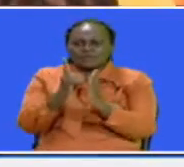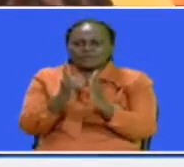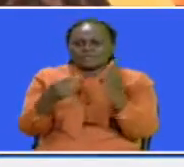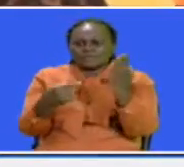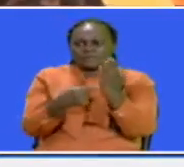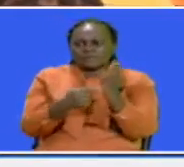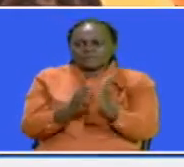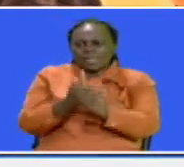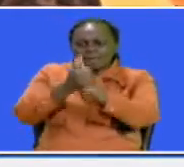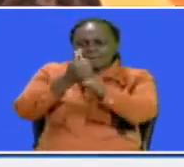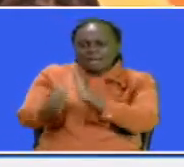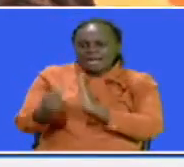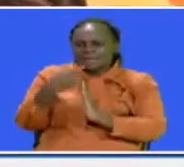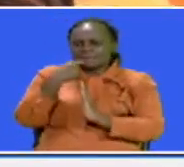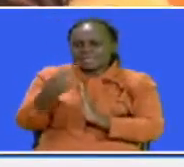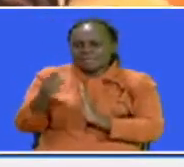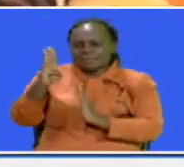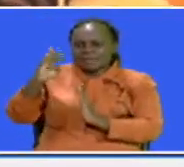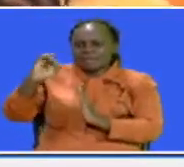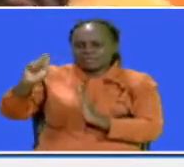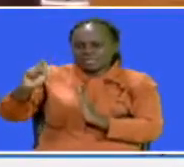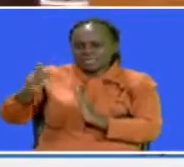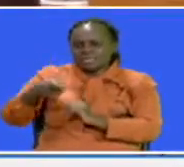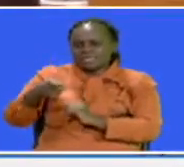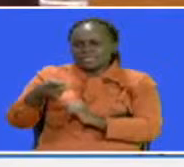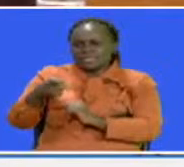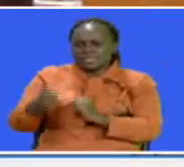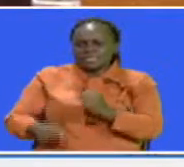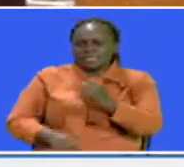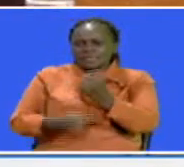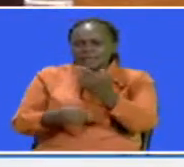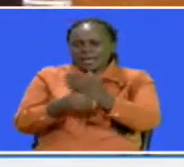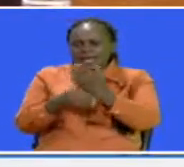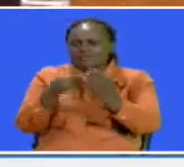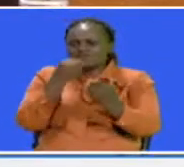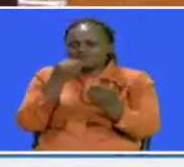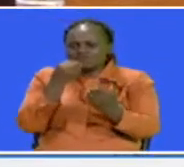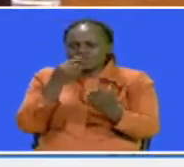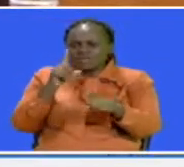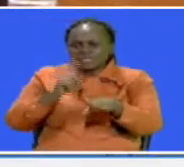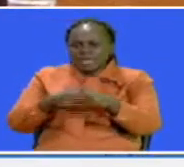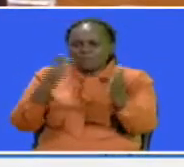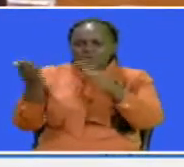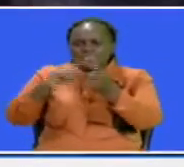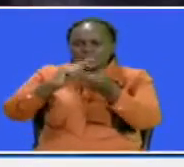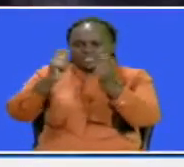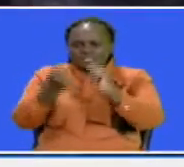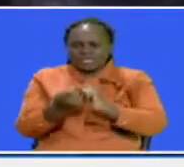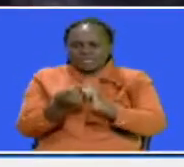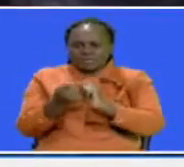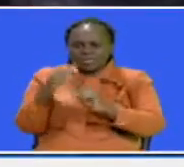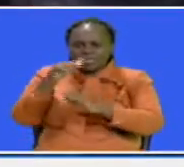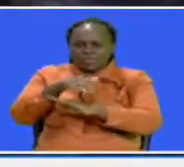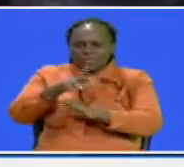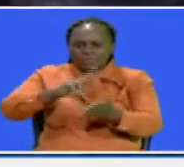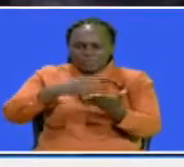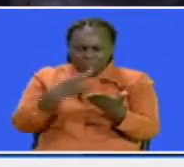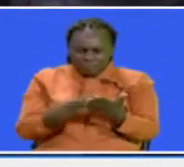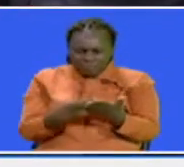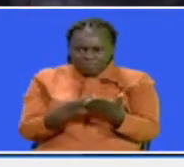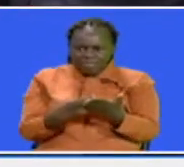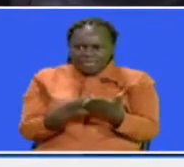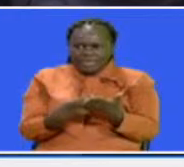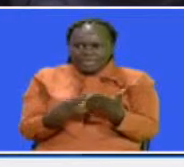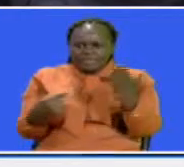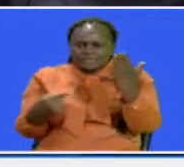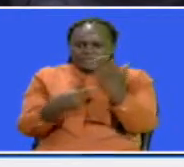technology. Experts say biotech holds the key to boosting food production in the face of climate change and dwindling resources. What can